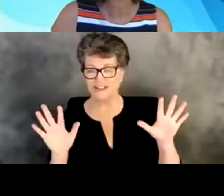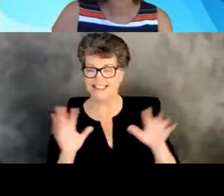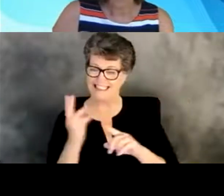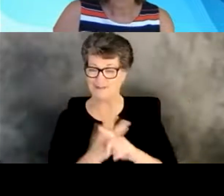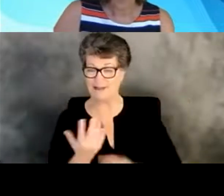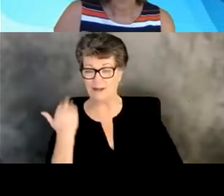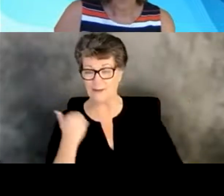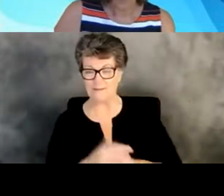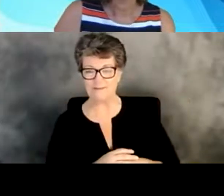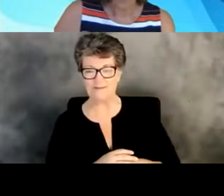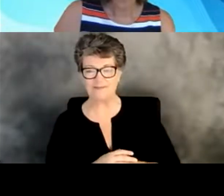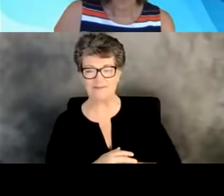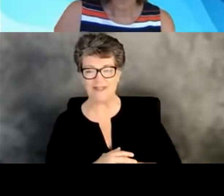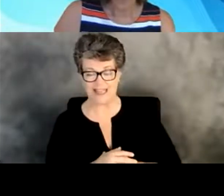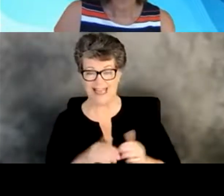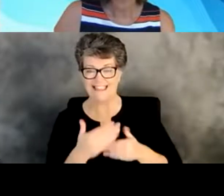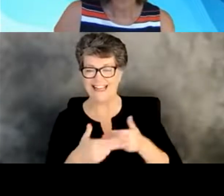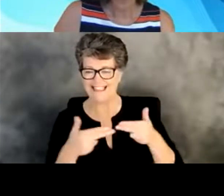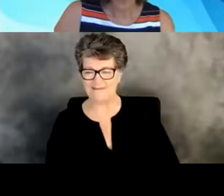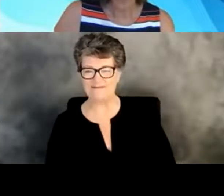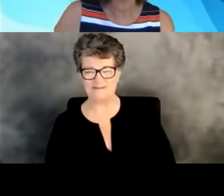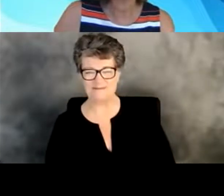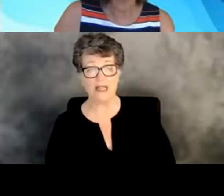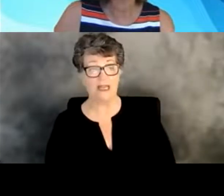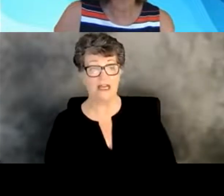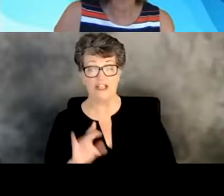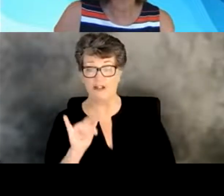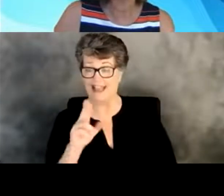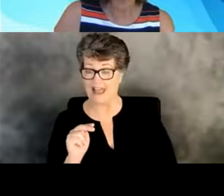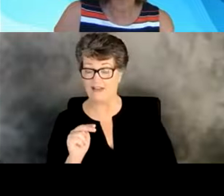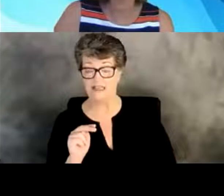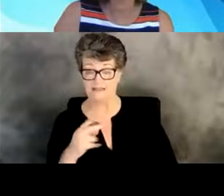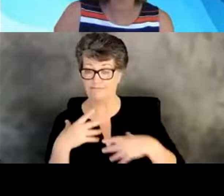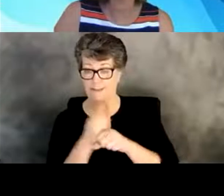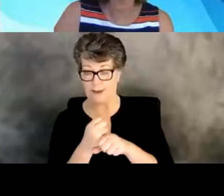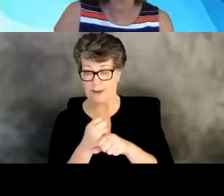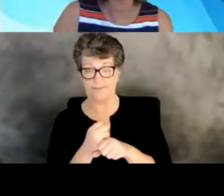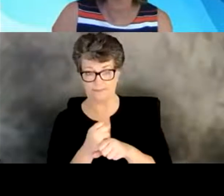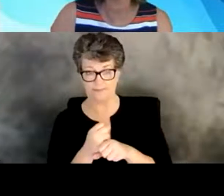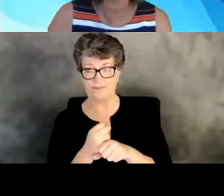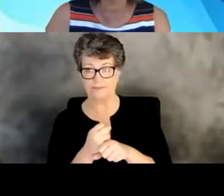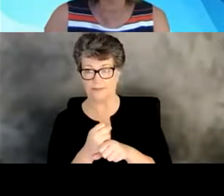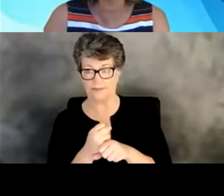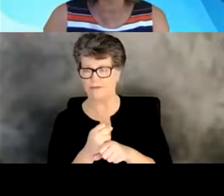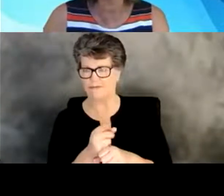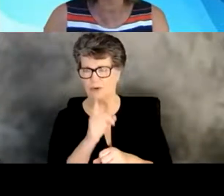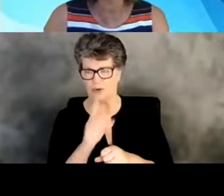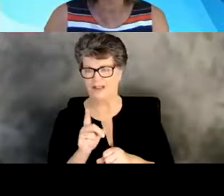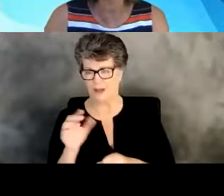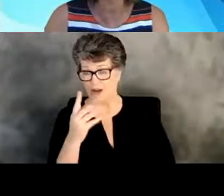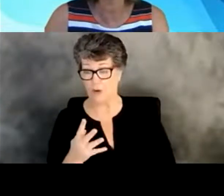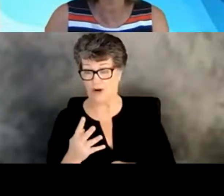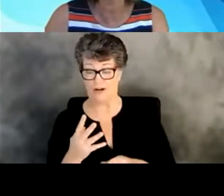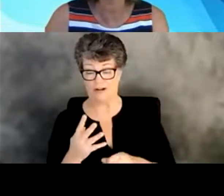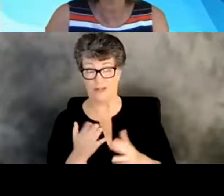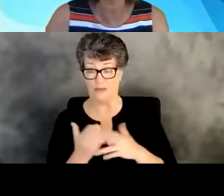ago. Next slide. So as Kevin kind of well summed up, we're, I mean, really we're a quarter through our first 2-year cycle.